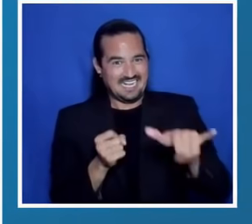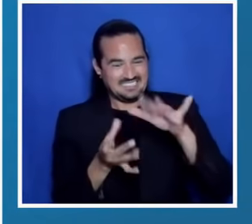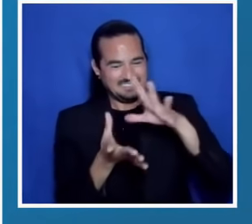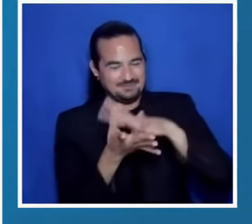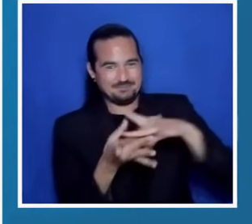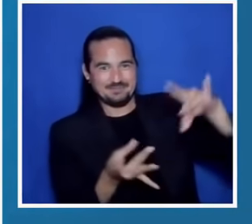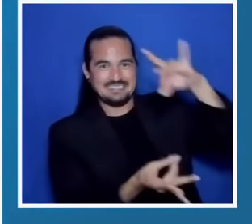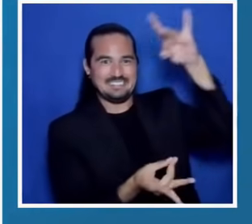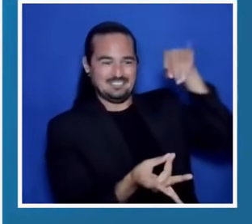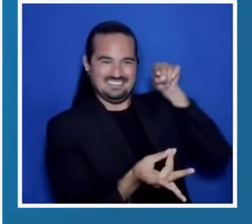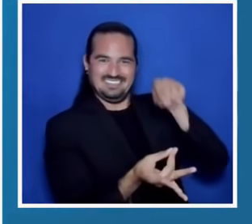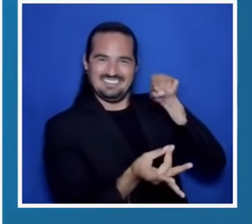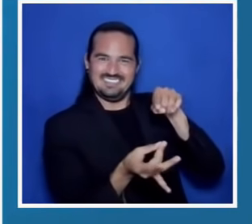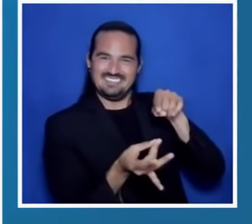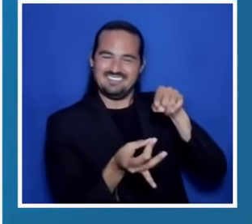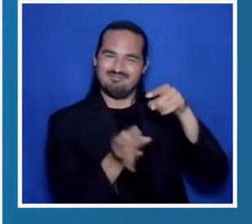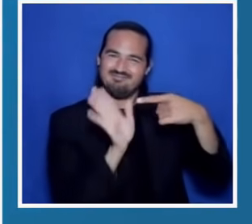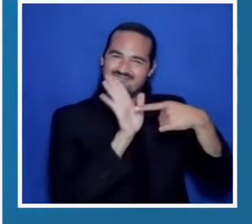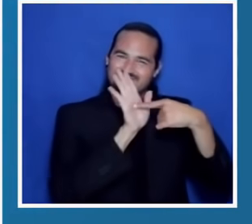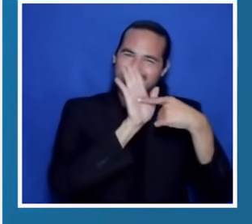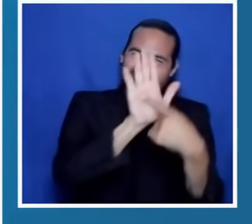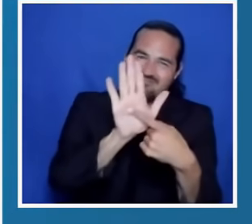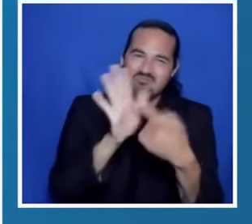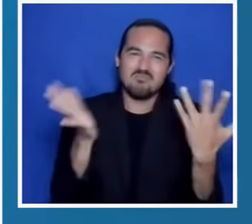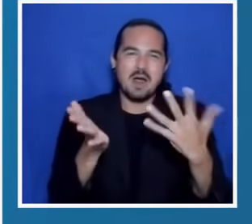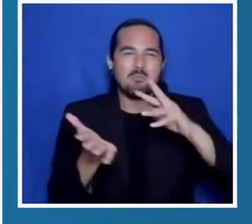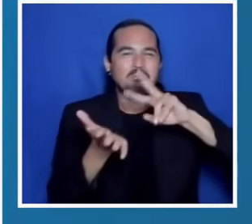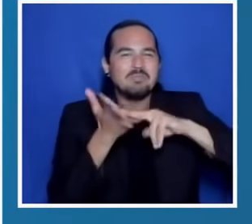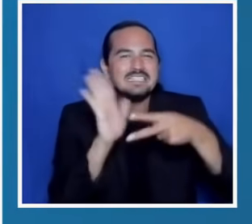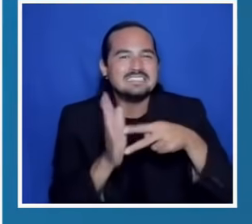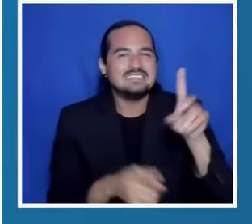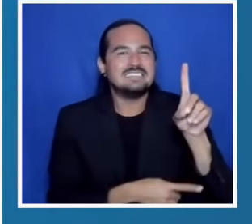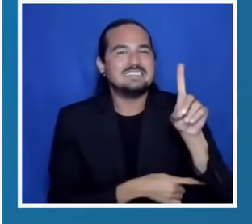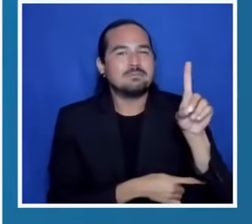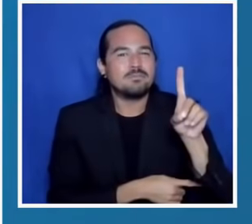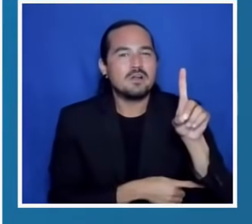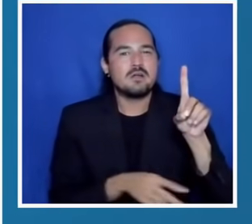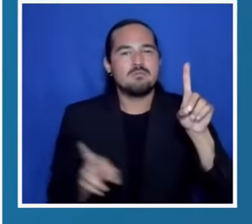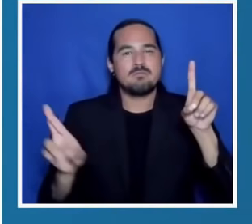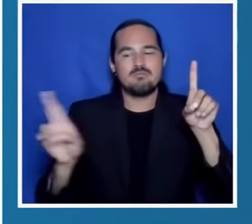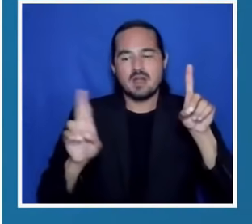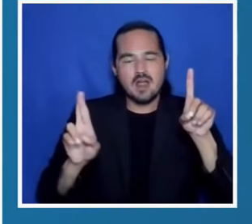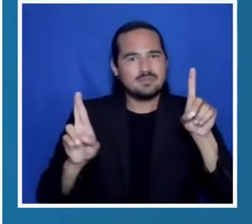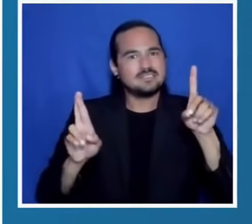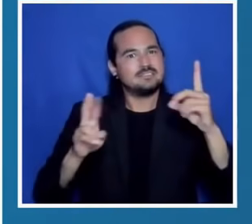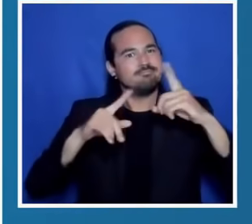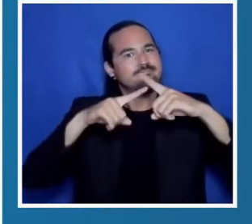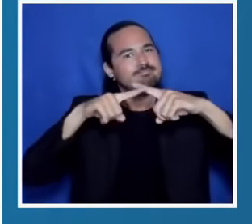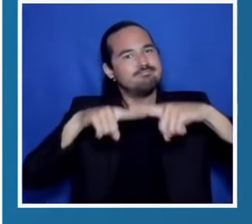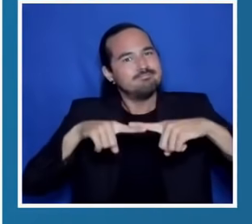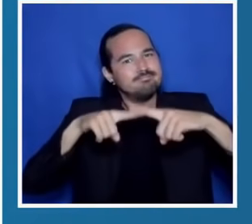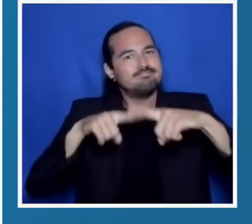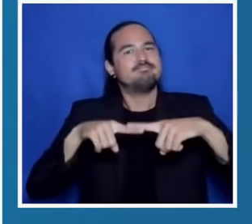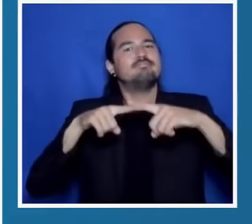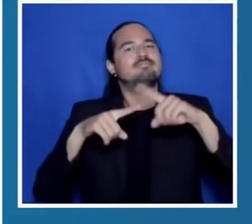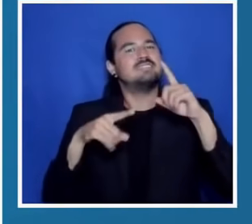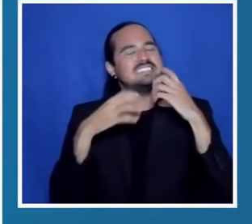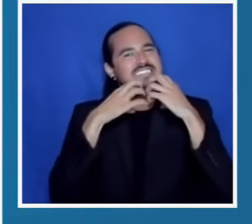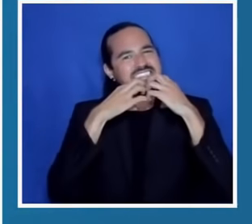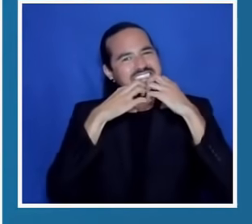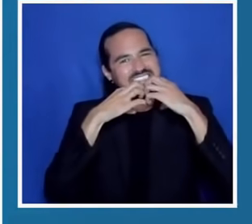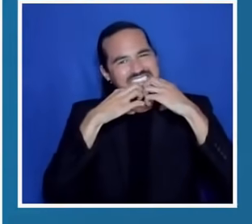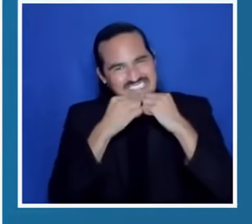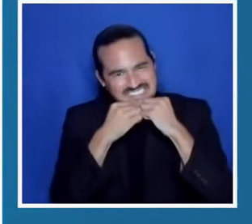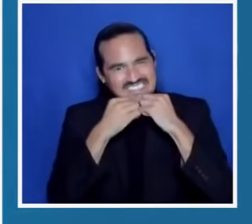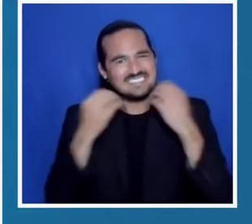and our democratic principles and democratic values. Those are the principles, those are the values we hold dear in the state of California.